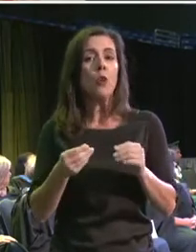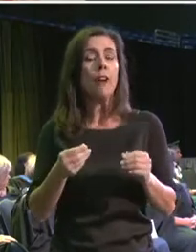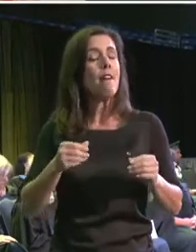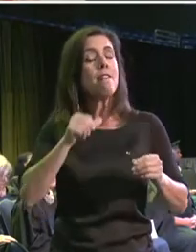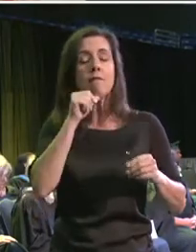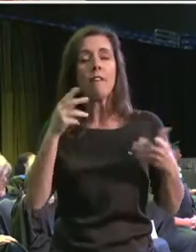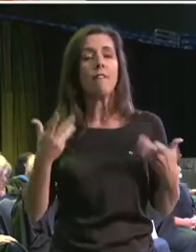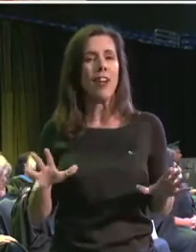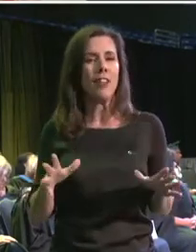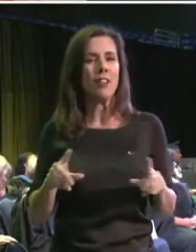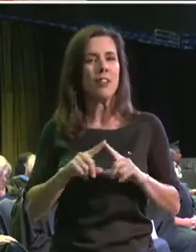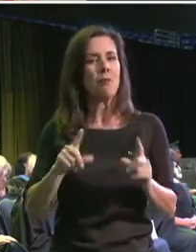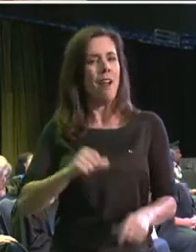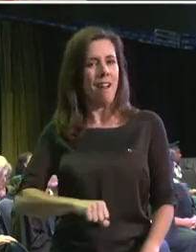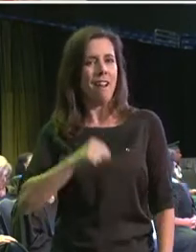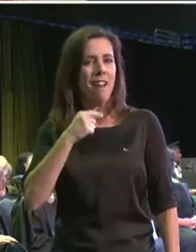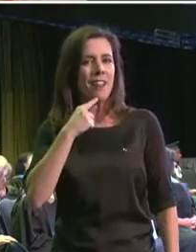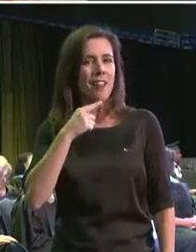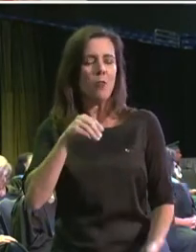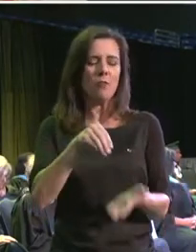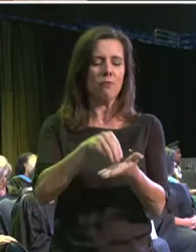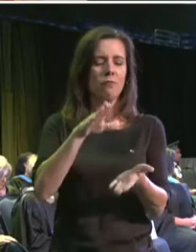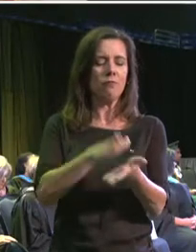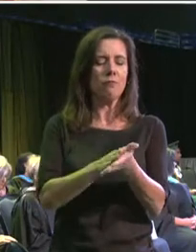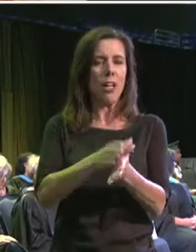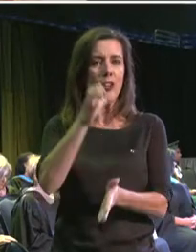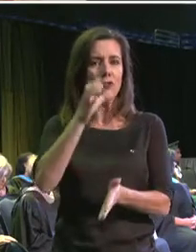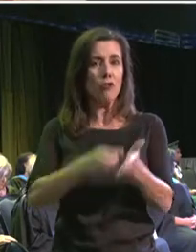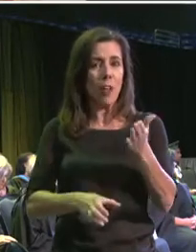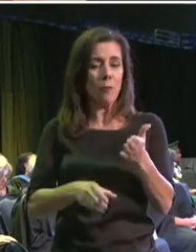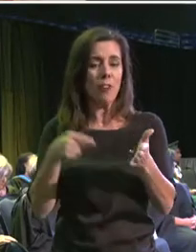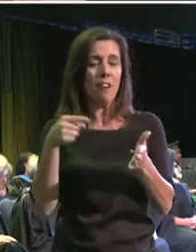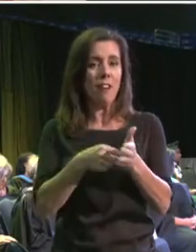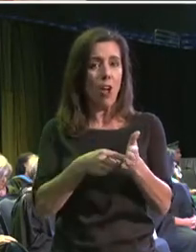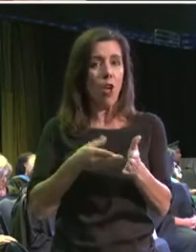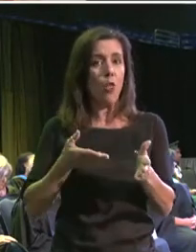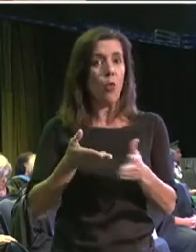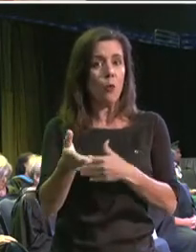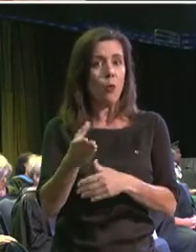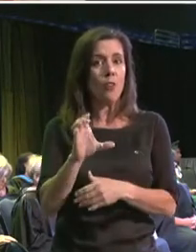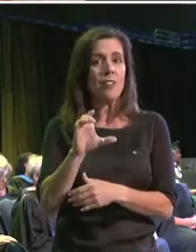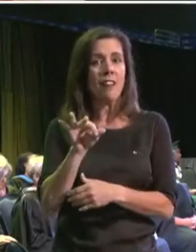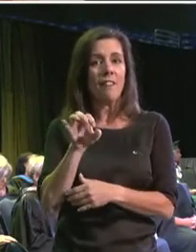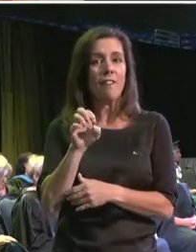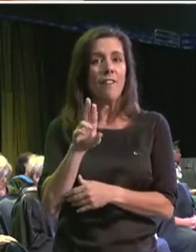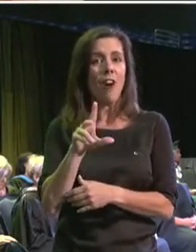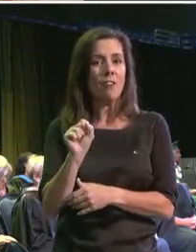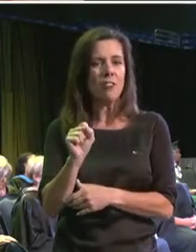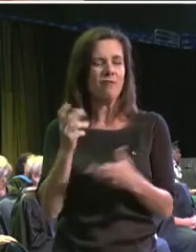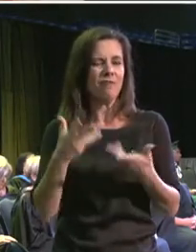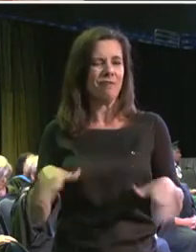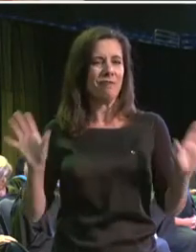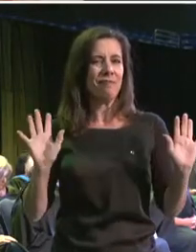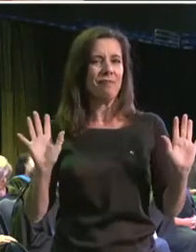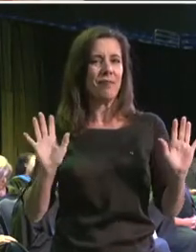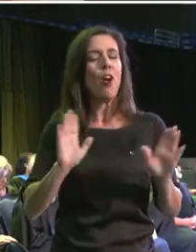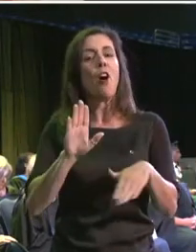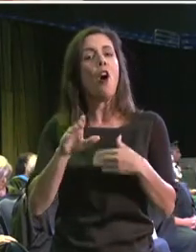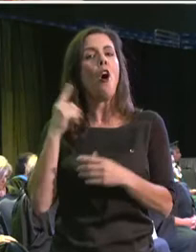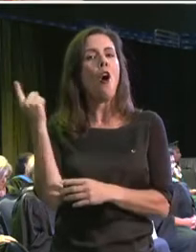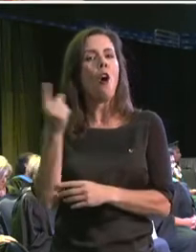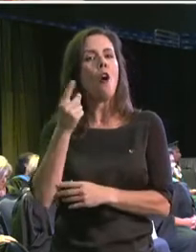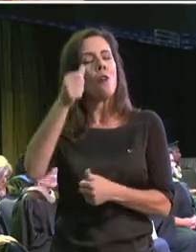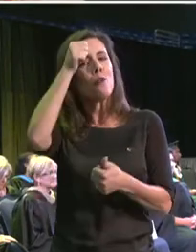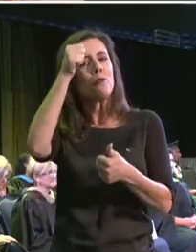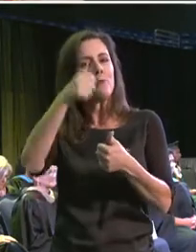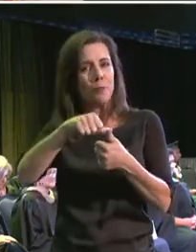written, but I'm proud to say we can mark this chapter, the chapter through Cypress Falls, complete. May we always